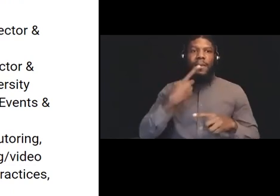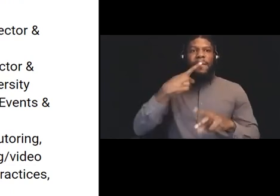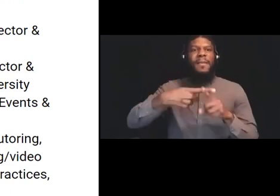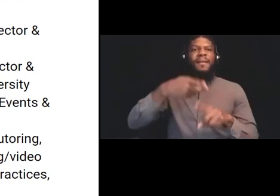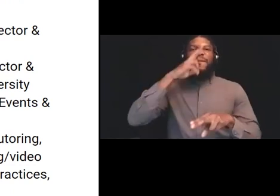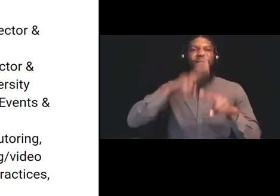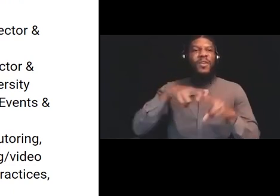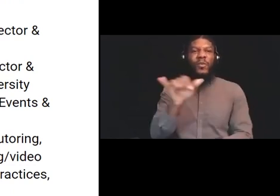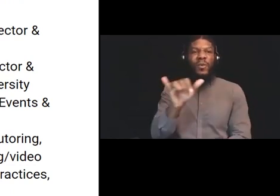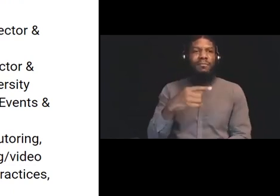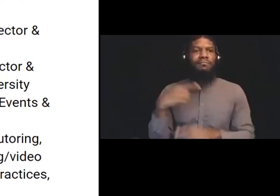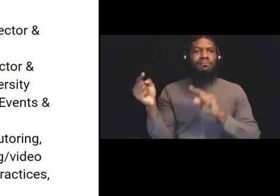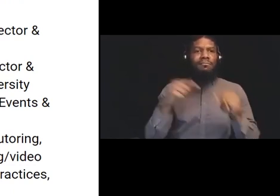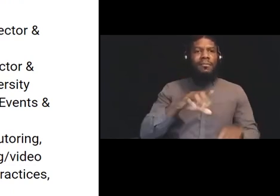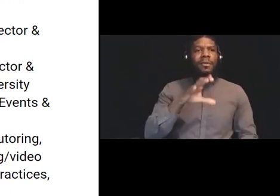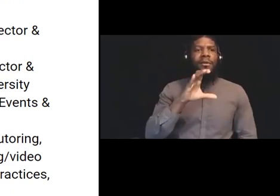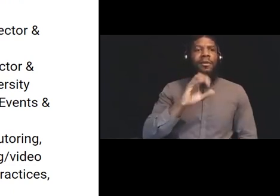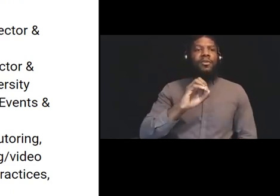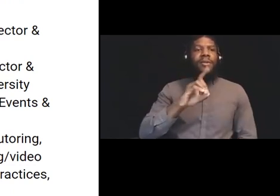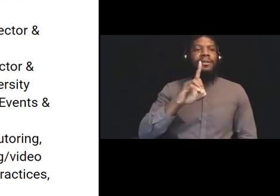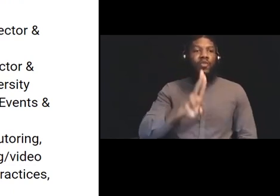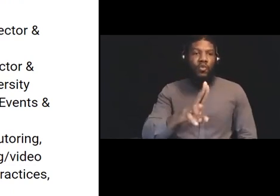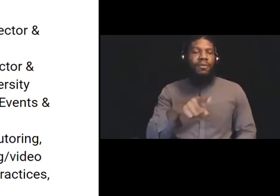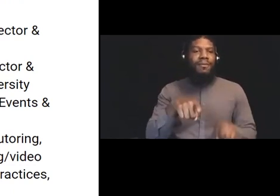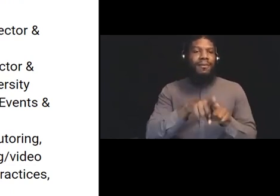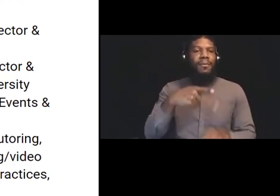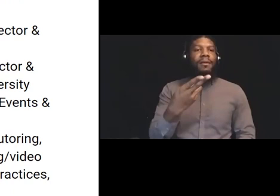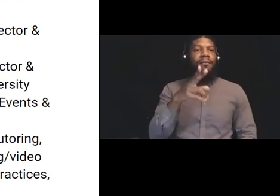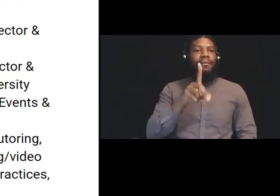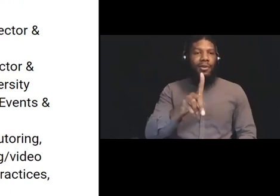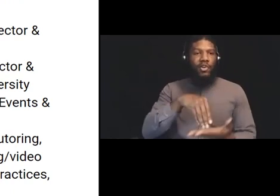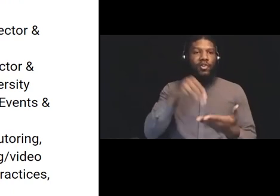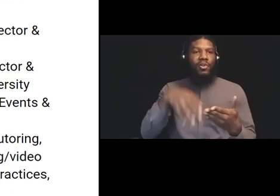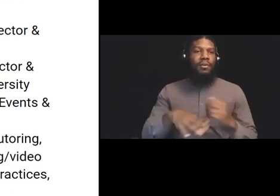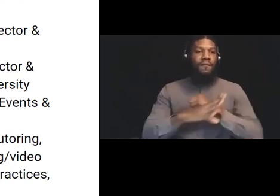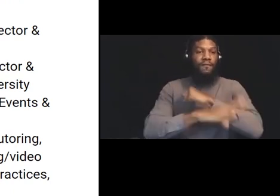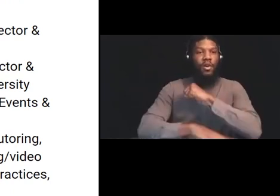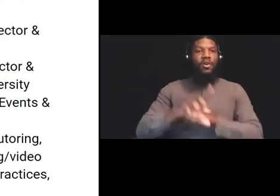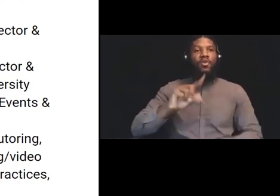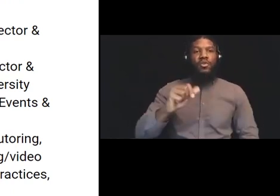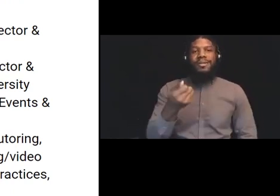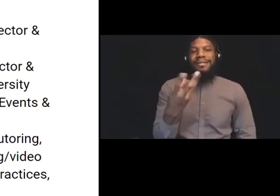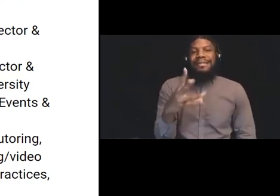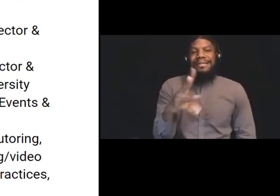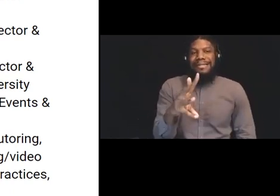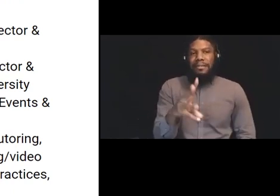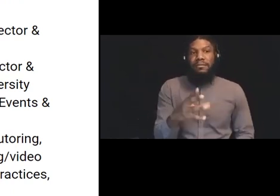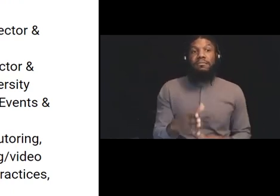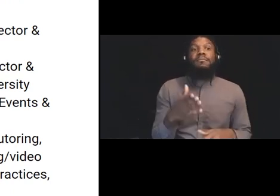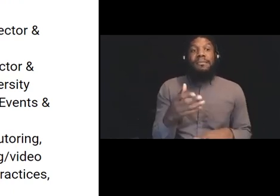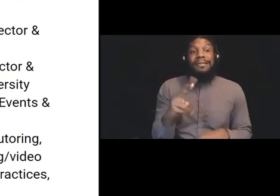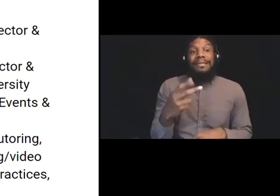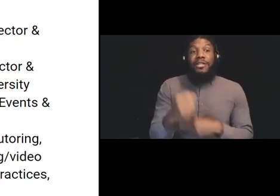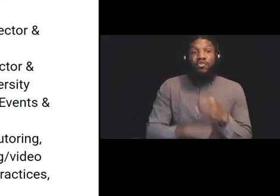came to Old Dominion University as a PhD student in the fall of 2015. My second year in the program, I actually worked